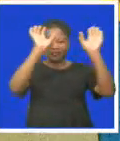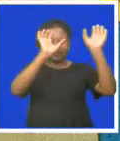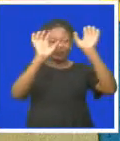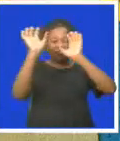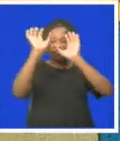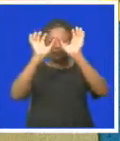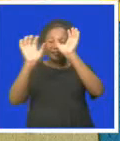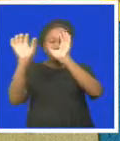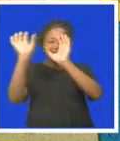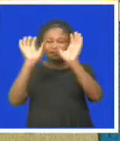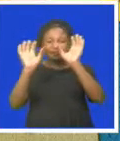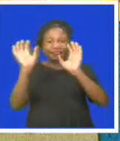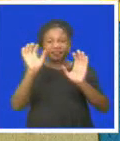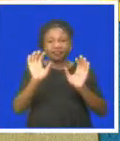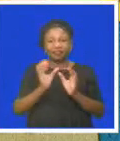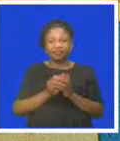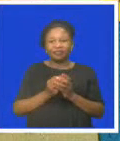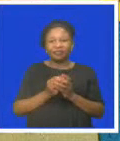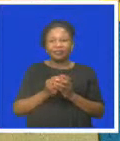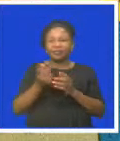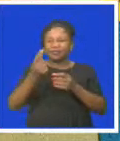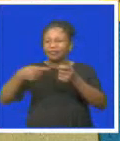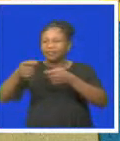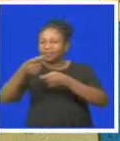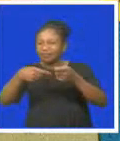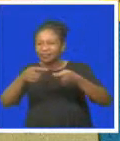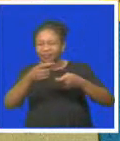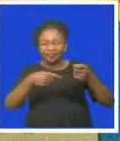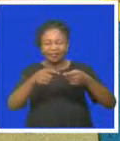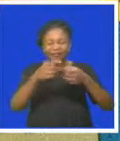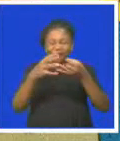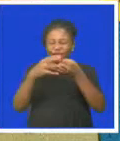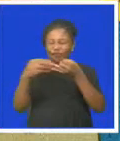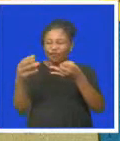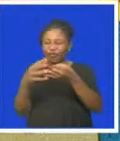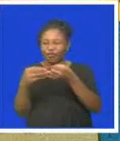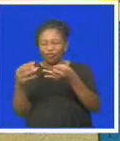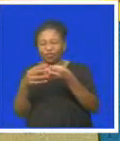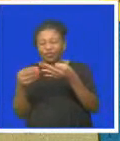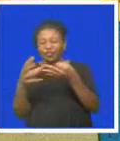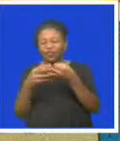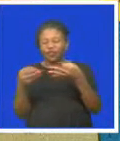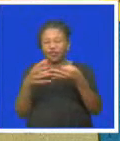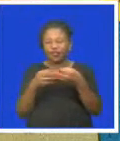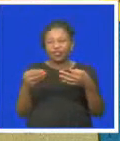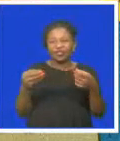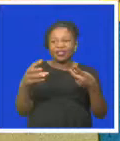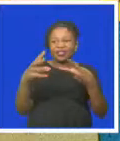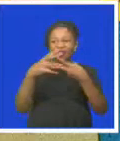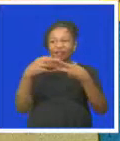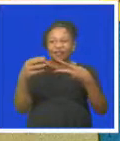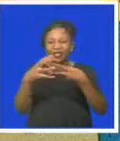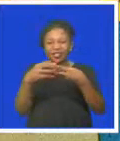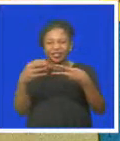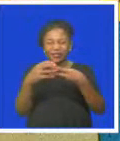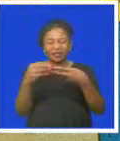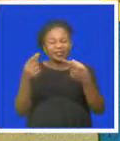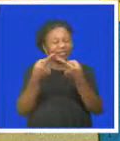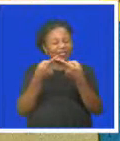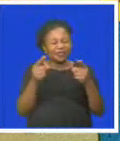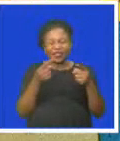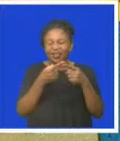Vendors sell food, fruits, and vegetables to